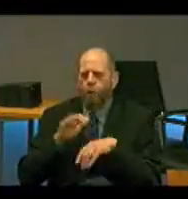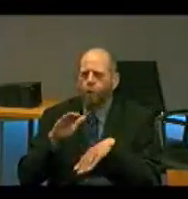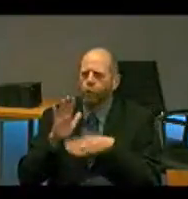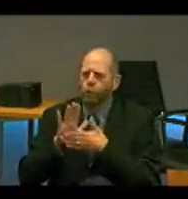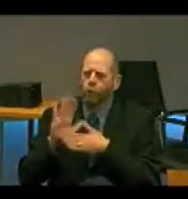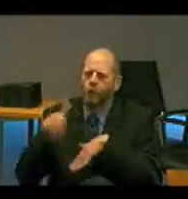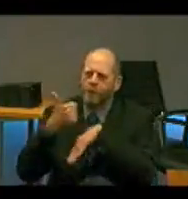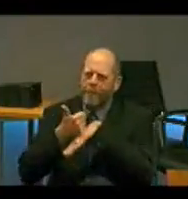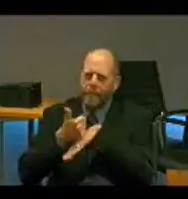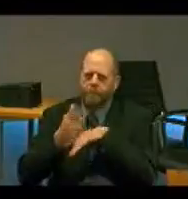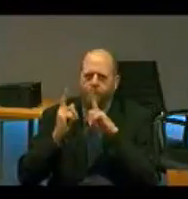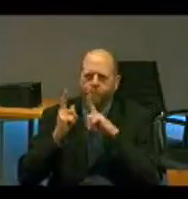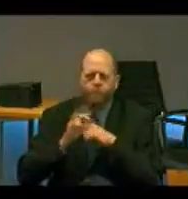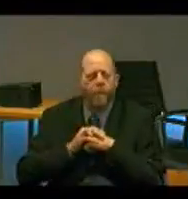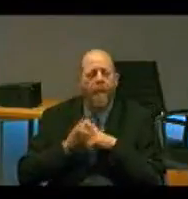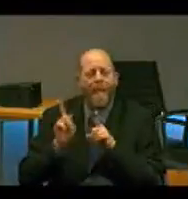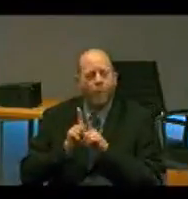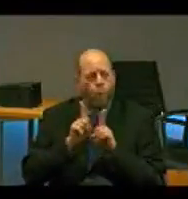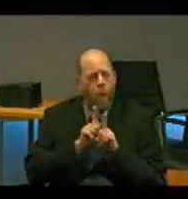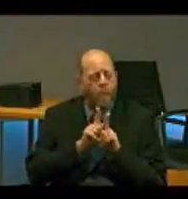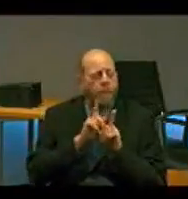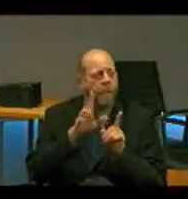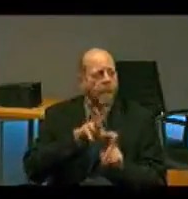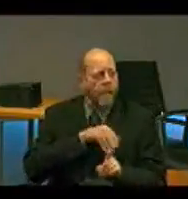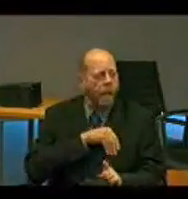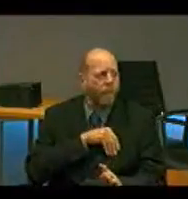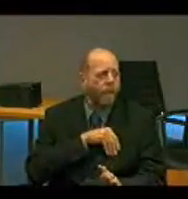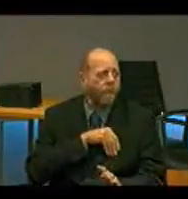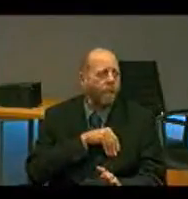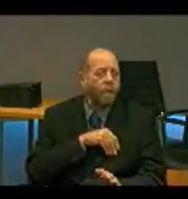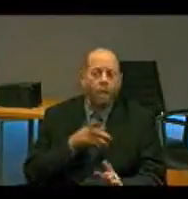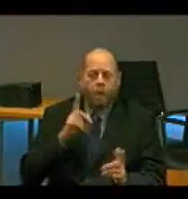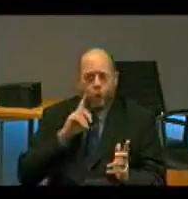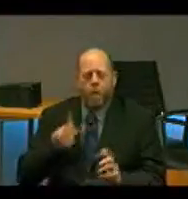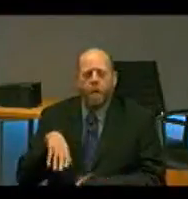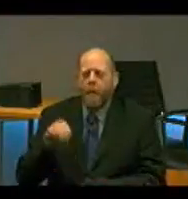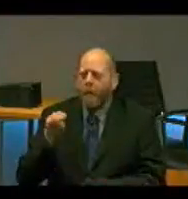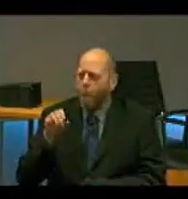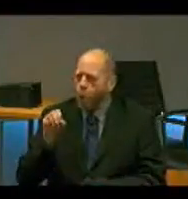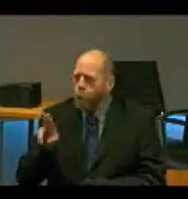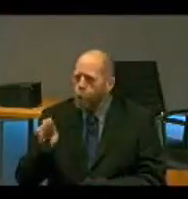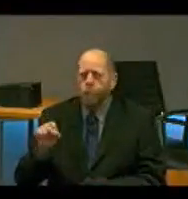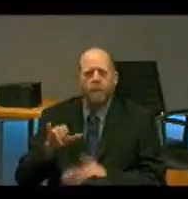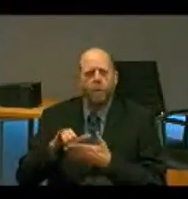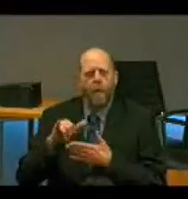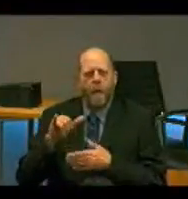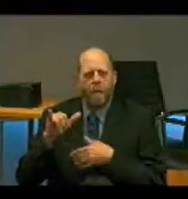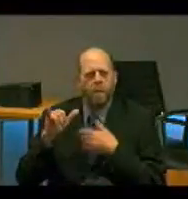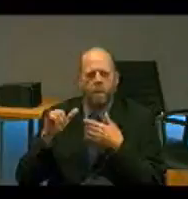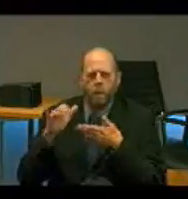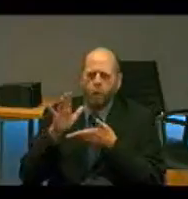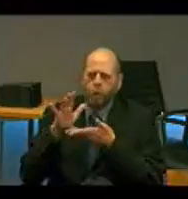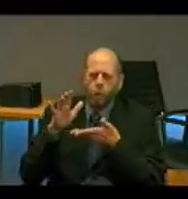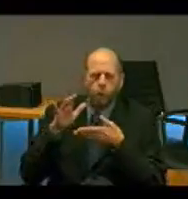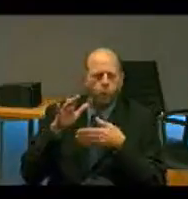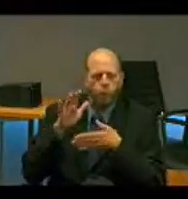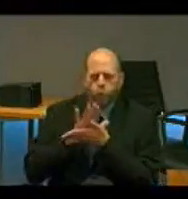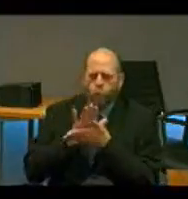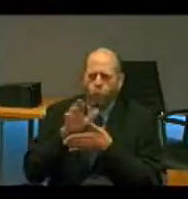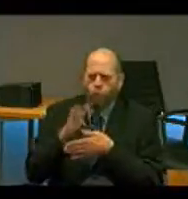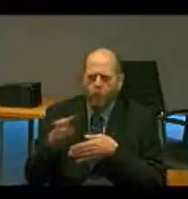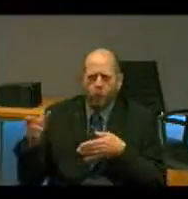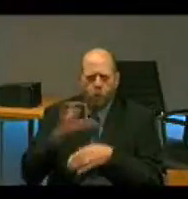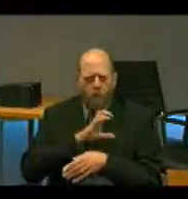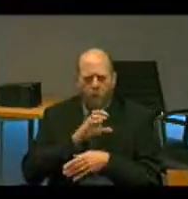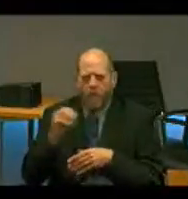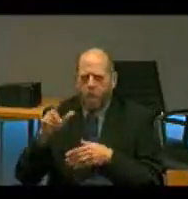them, as well as adopting, shockingly, MOUs so that school resource officers and